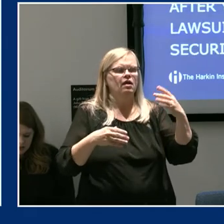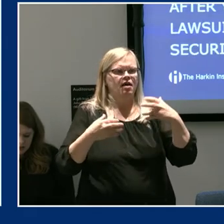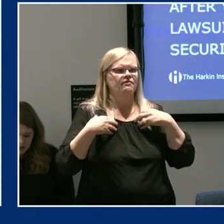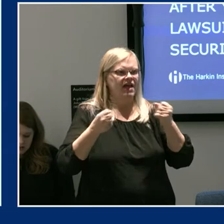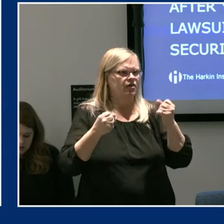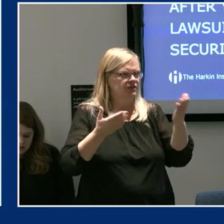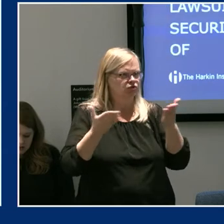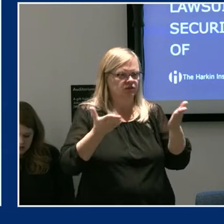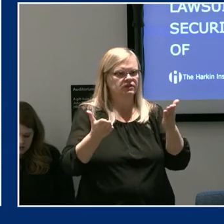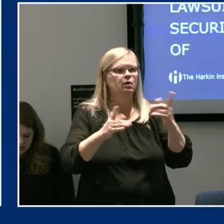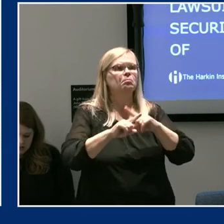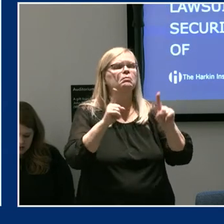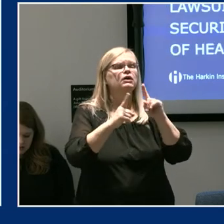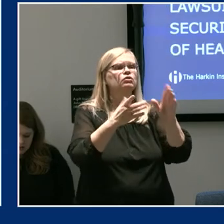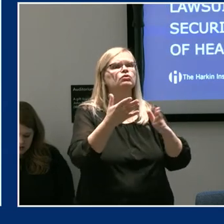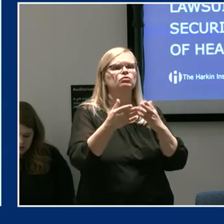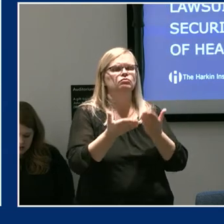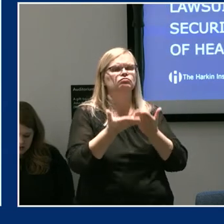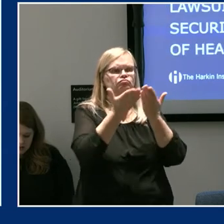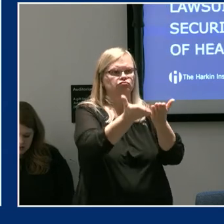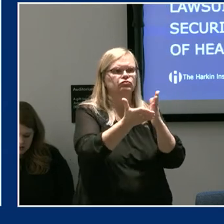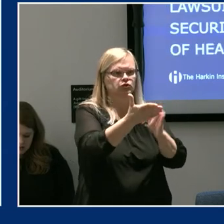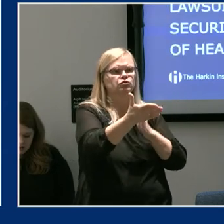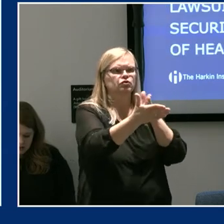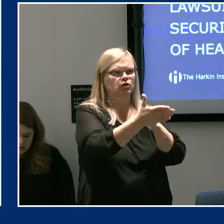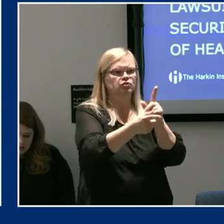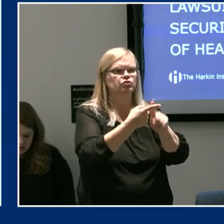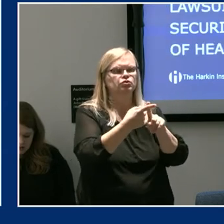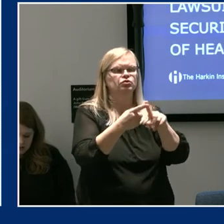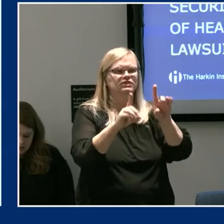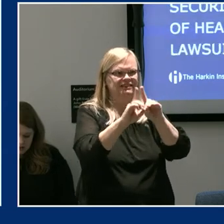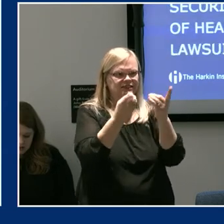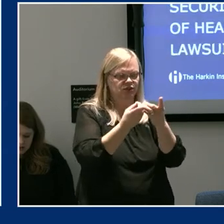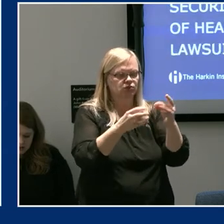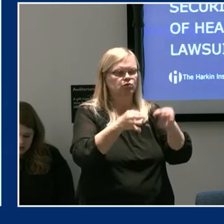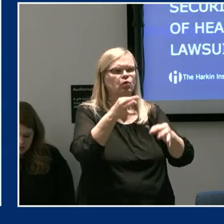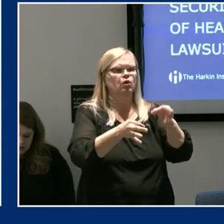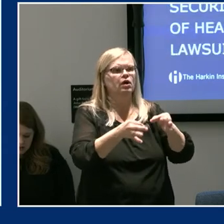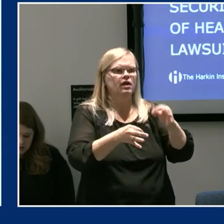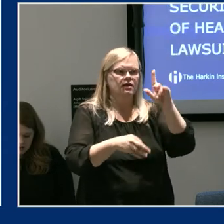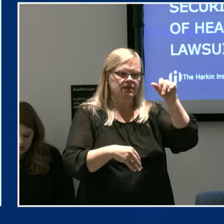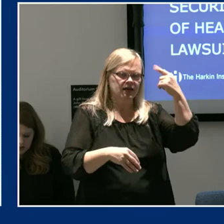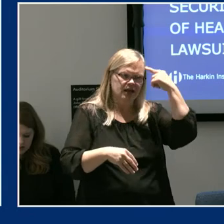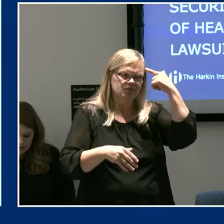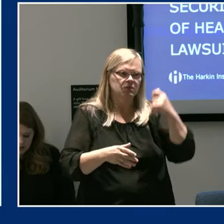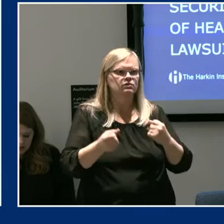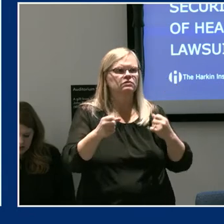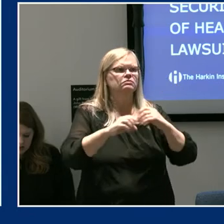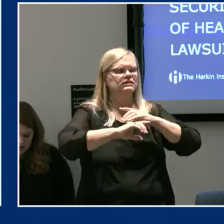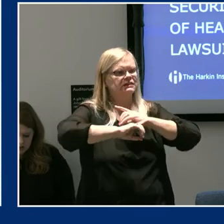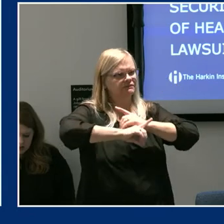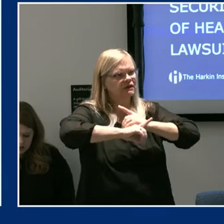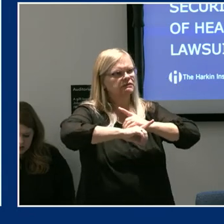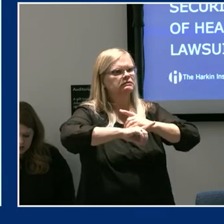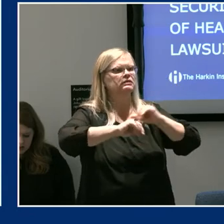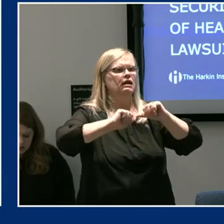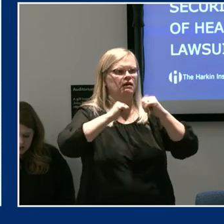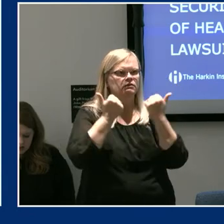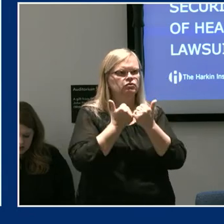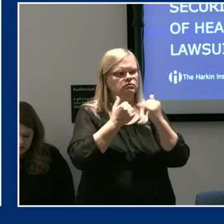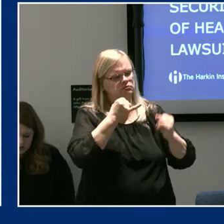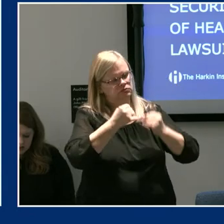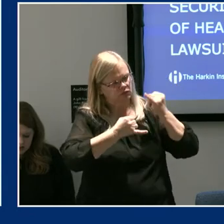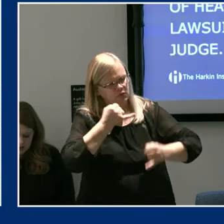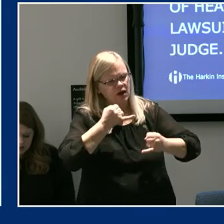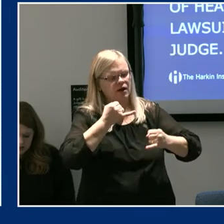a lawsuit in the district court. It's assigned to a judge. The government defends the agency's final